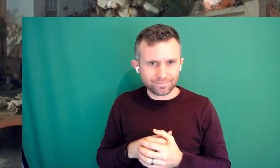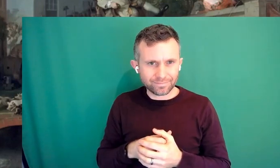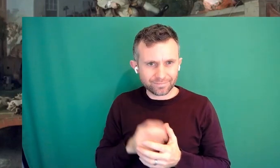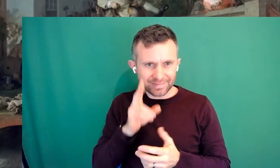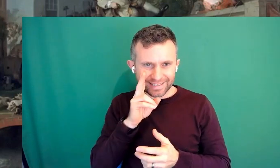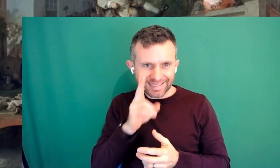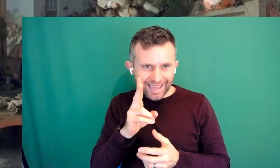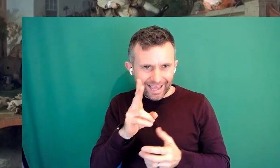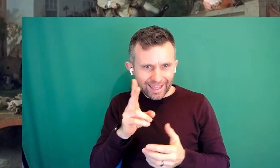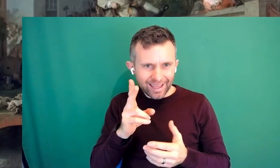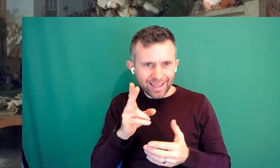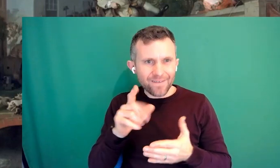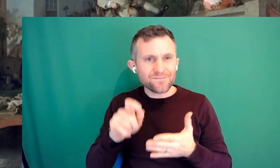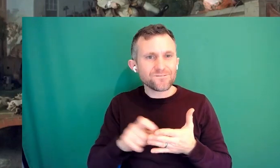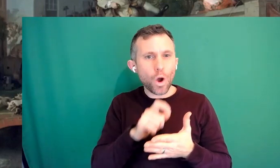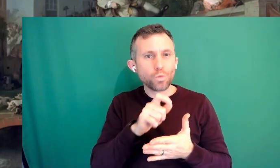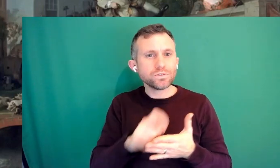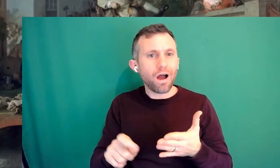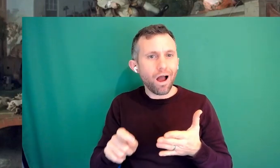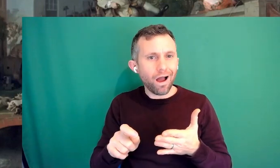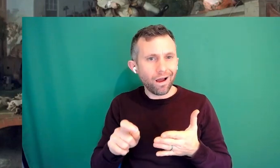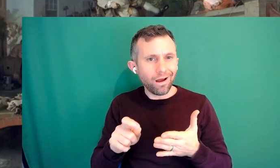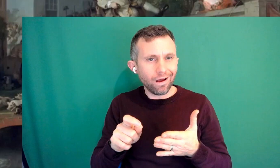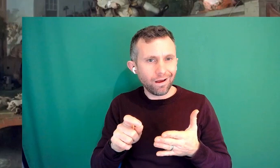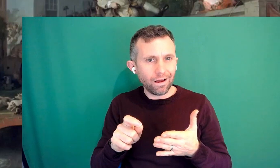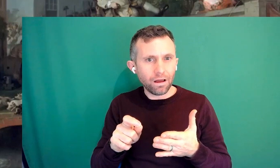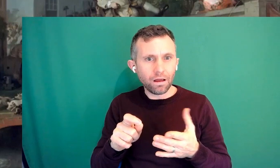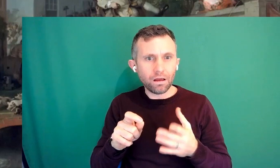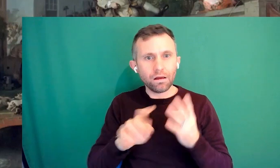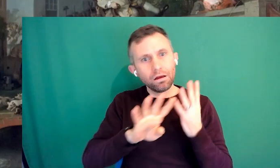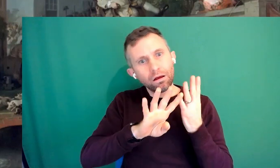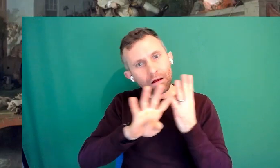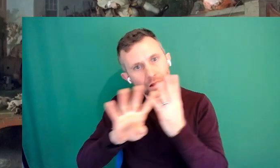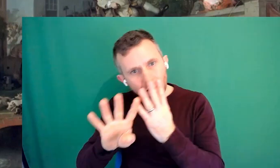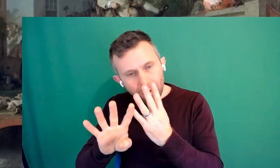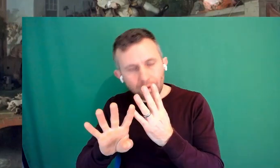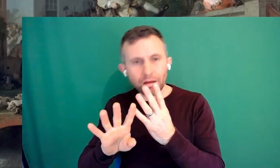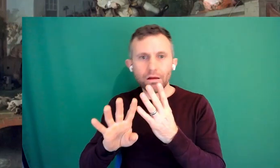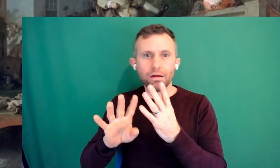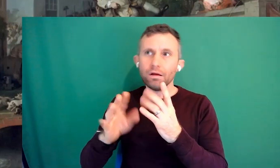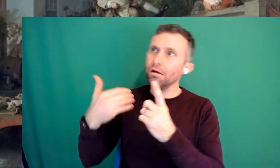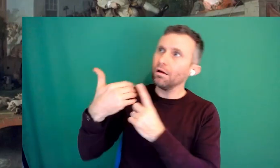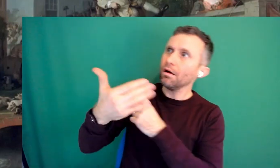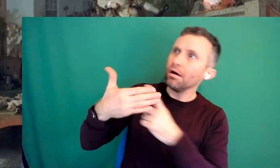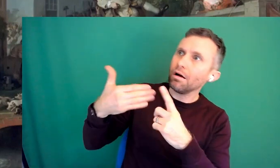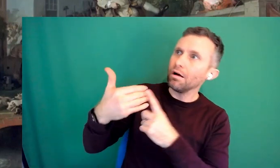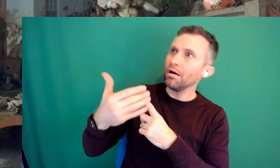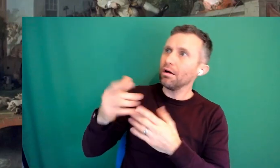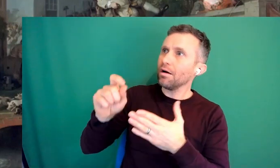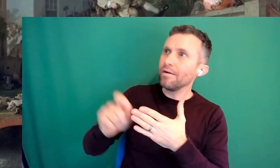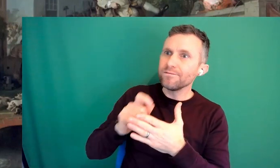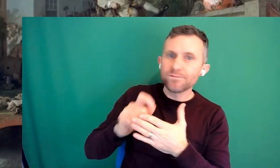Bible and say out loud who you were voting for. Lawyers waiting nearby